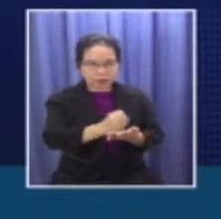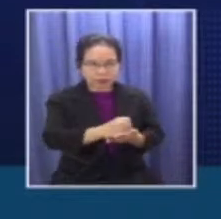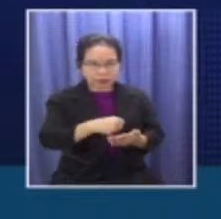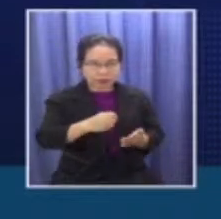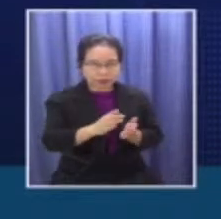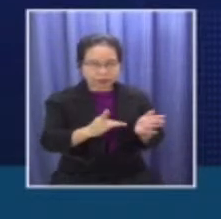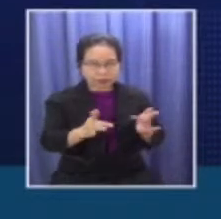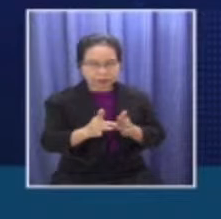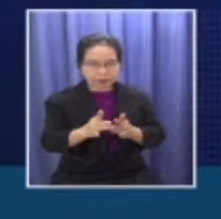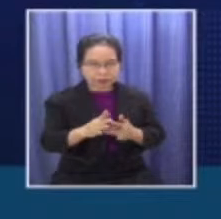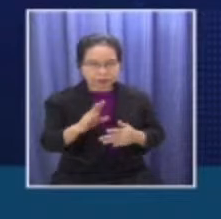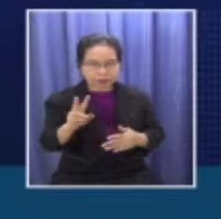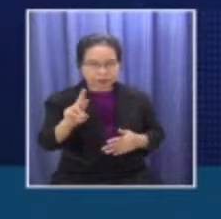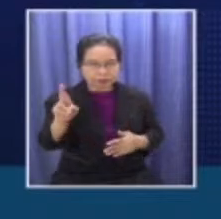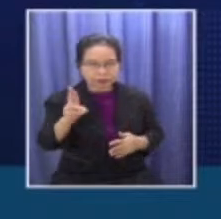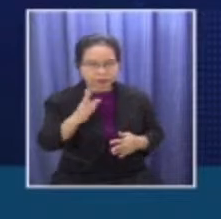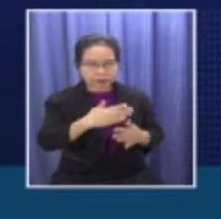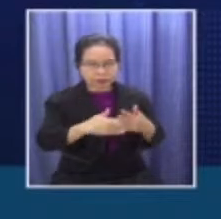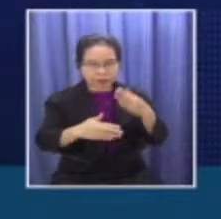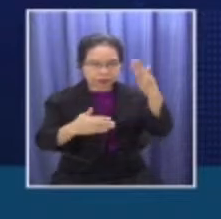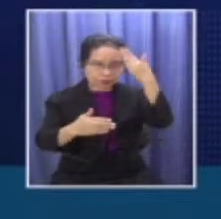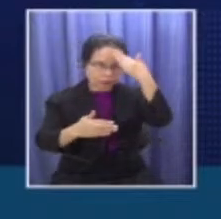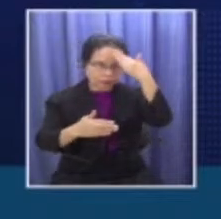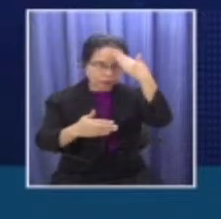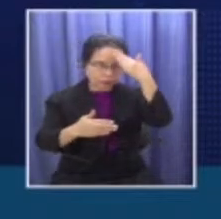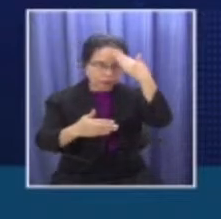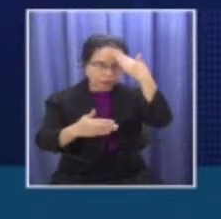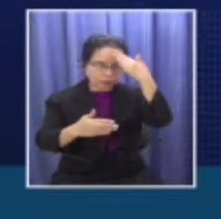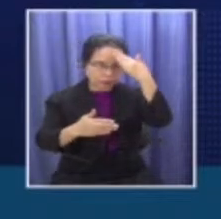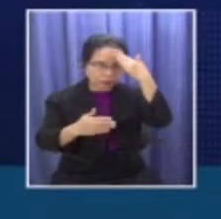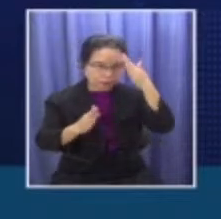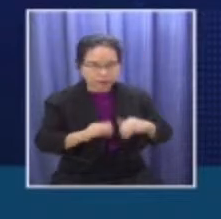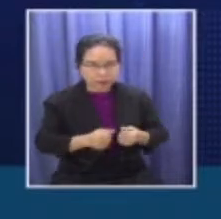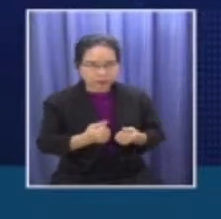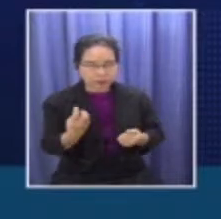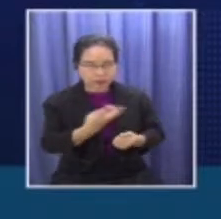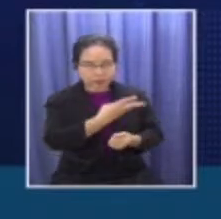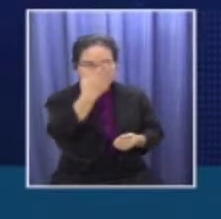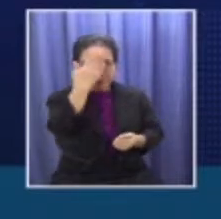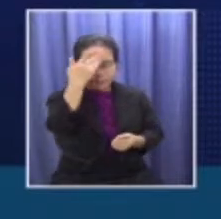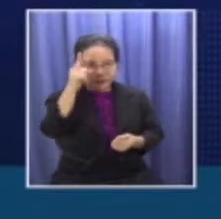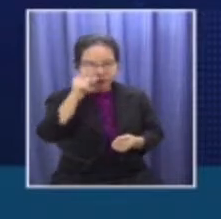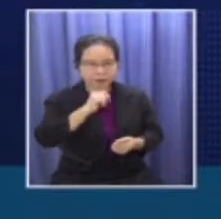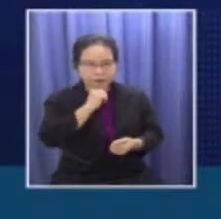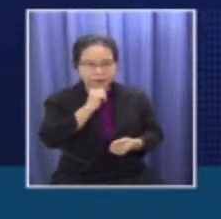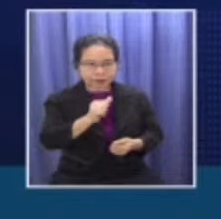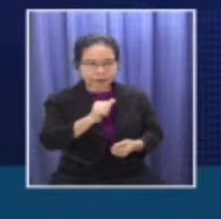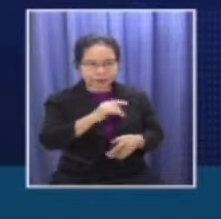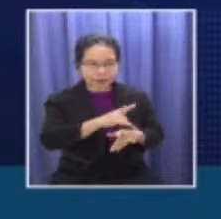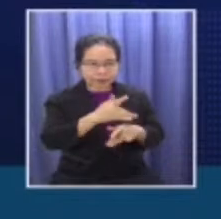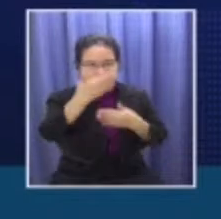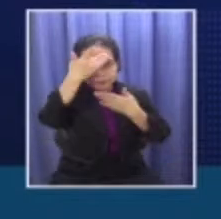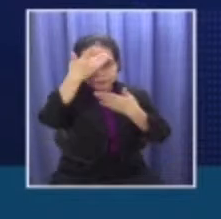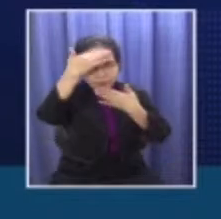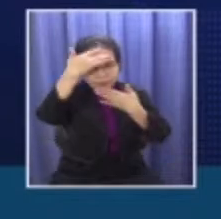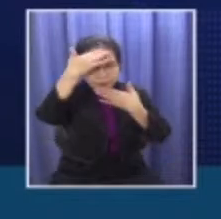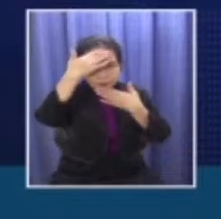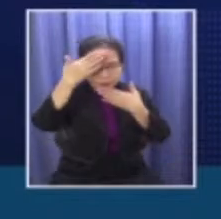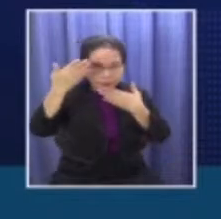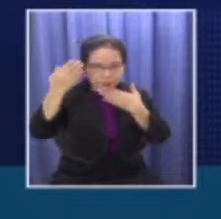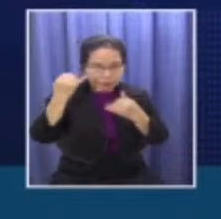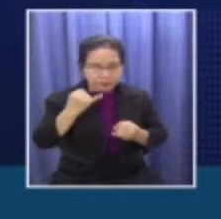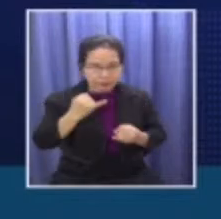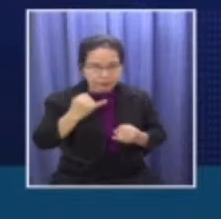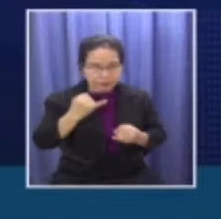deɛ wɔma wɔ no sɛ ɛhɔnom na wɔma akɔ akɔtie na yɛwɔ nsɛnkyerɛnne so a awɔ twerɛ kronkron mu a ɛkasa